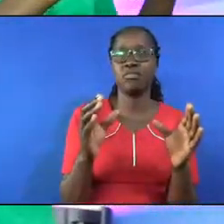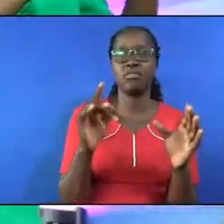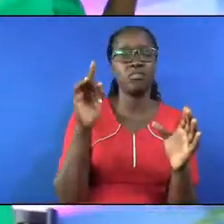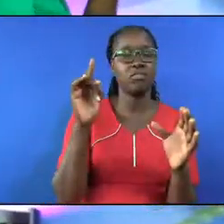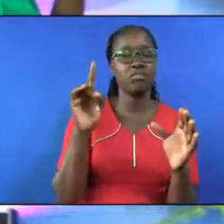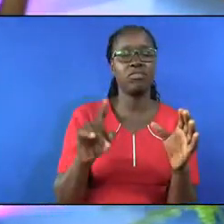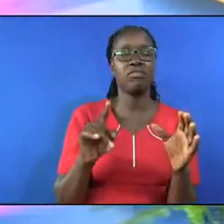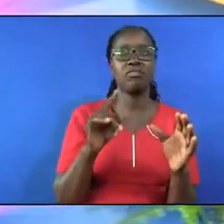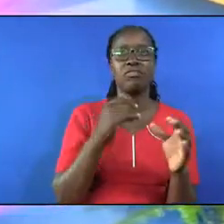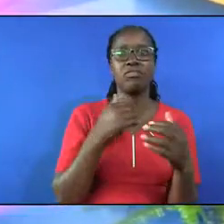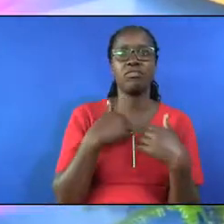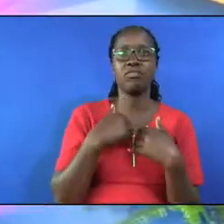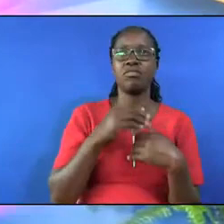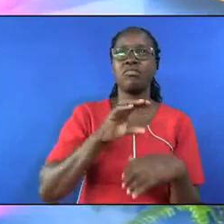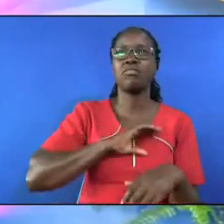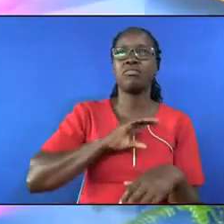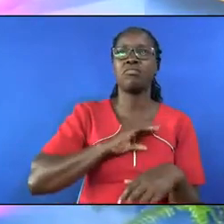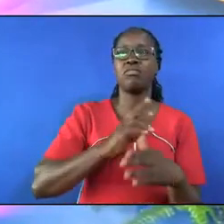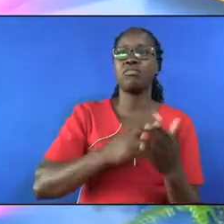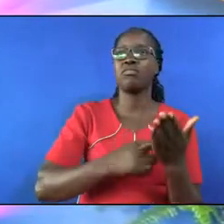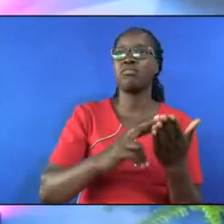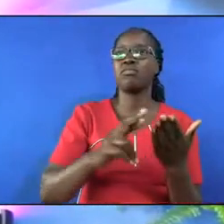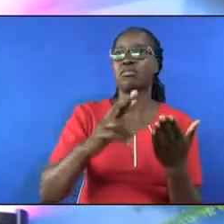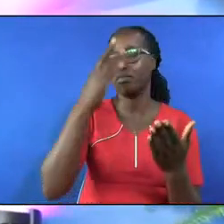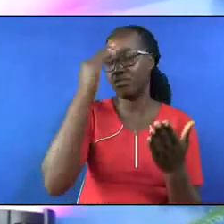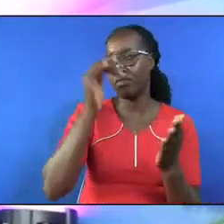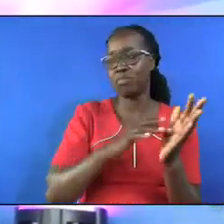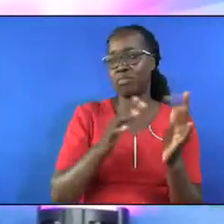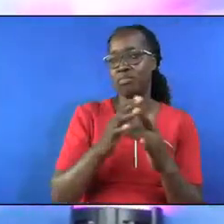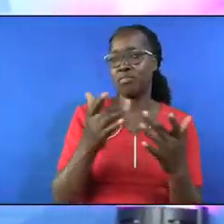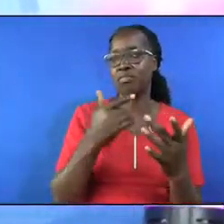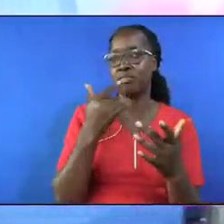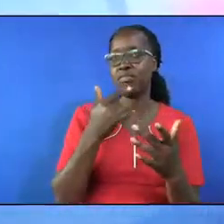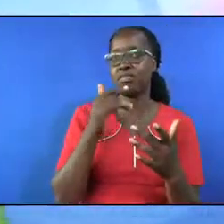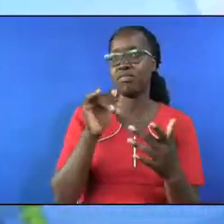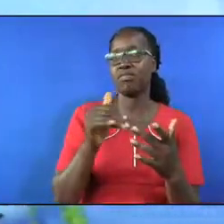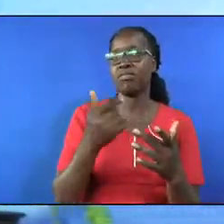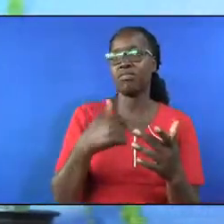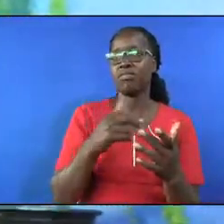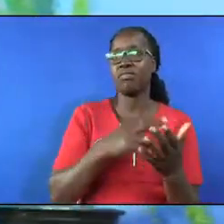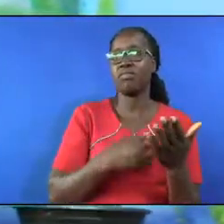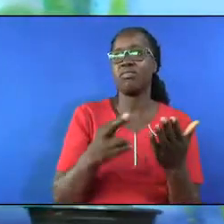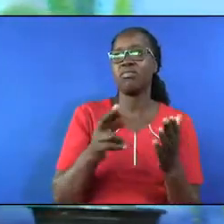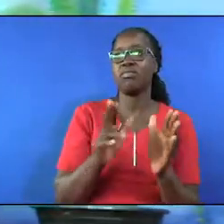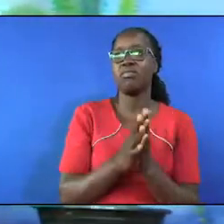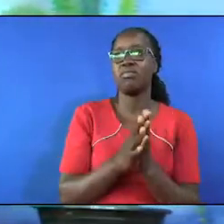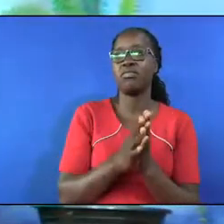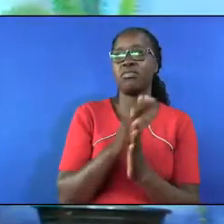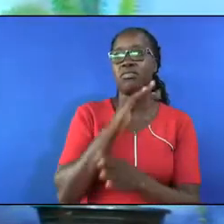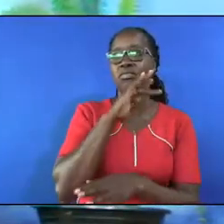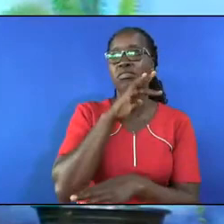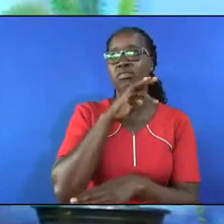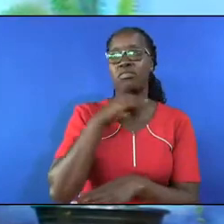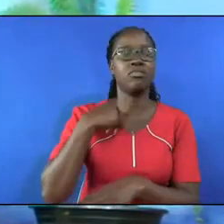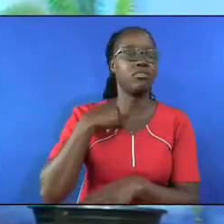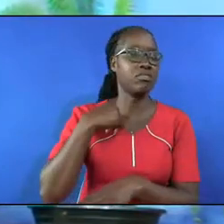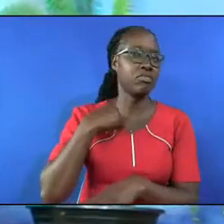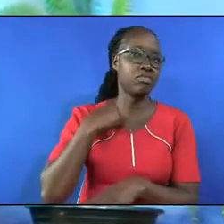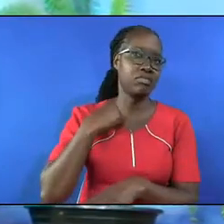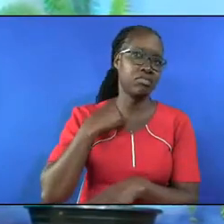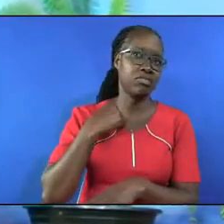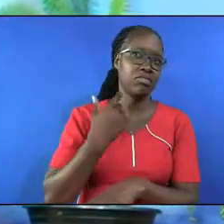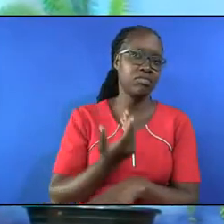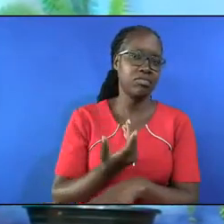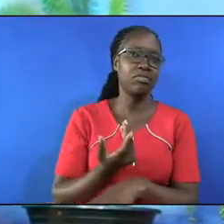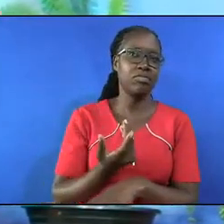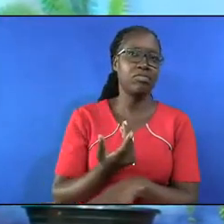not supposed to put on our own righteousness because the Bible says that our righteousness is like what? Our righteousness is like